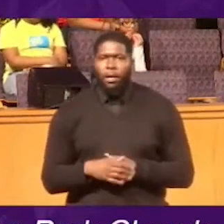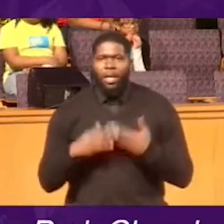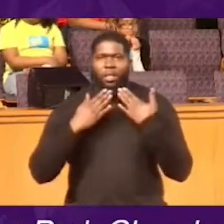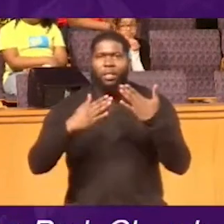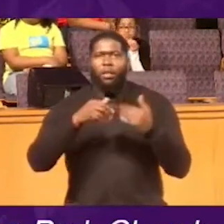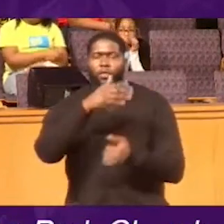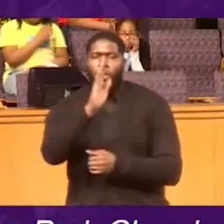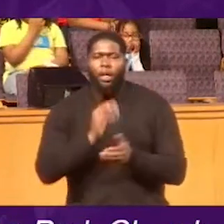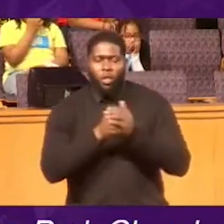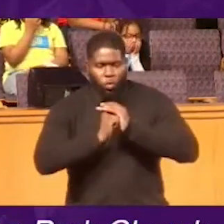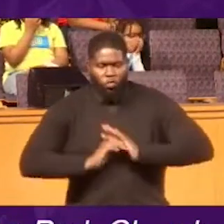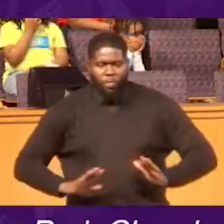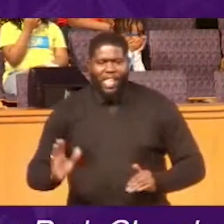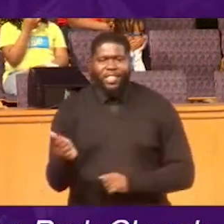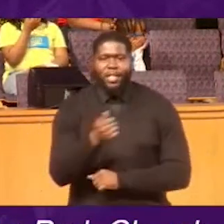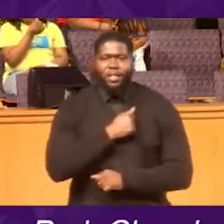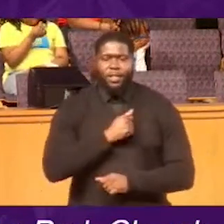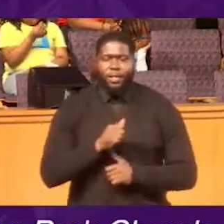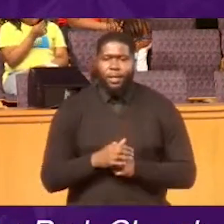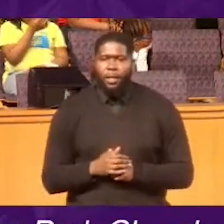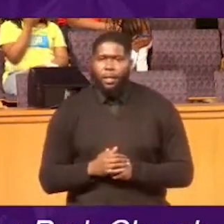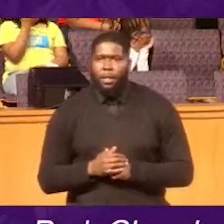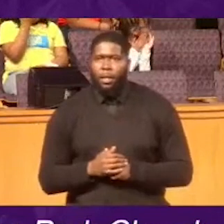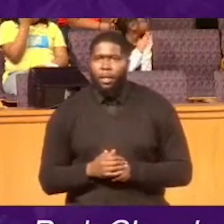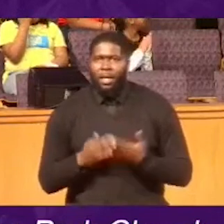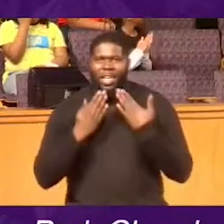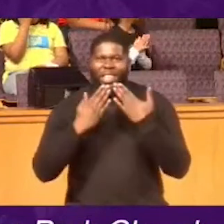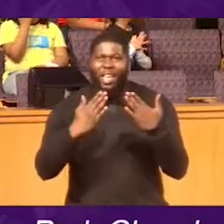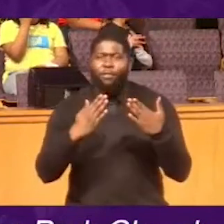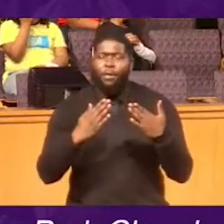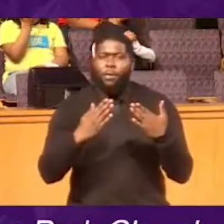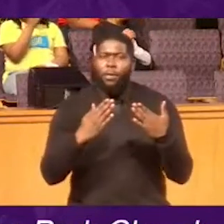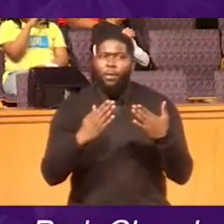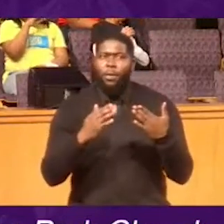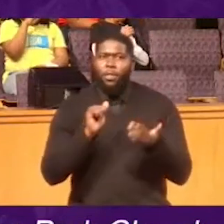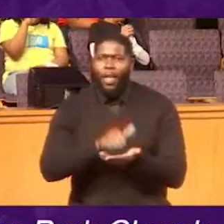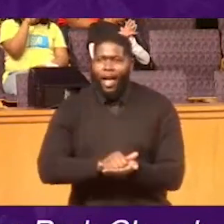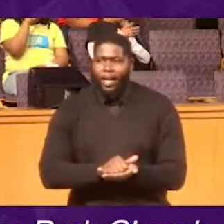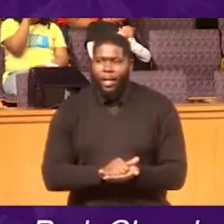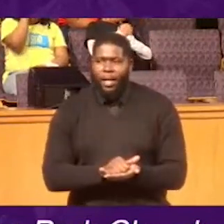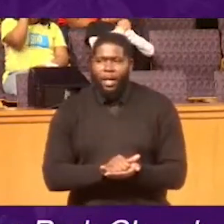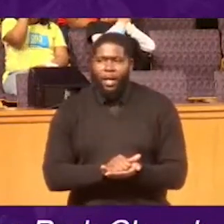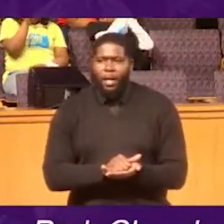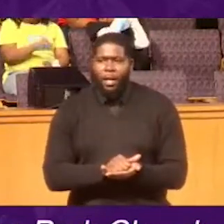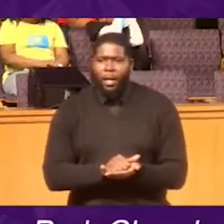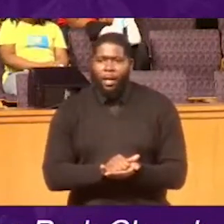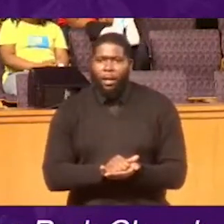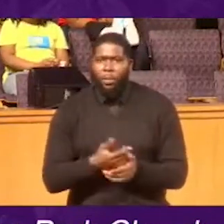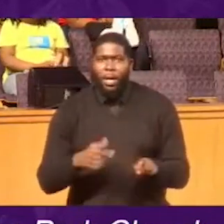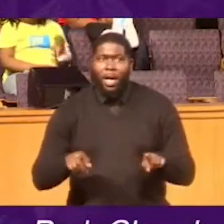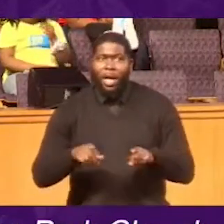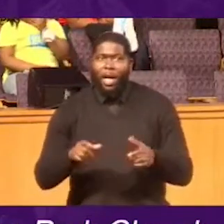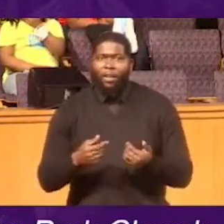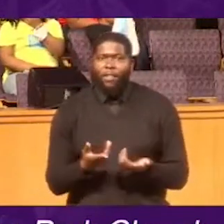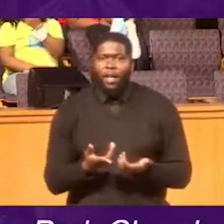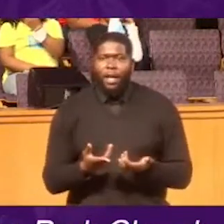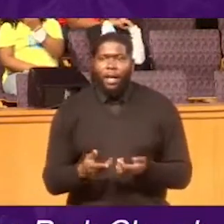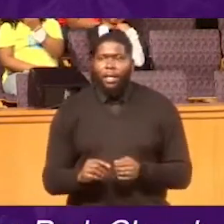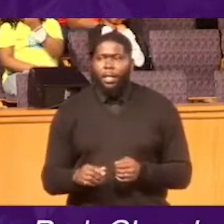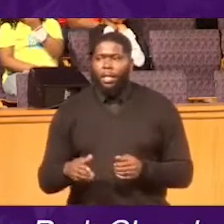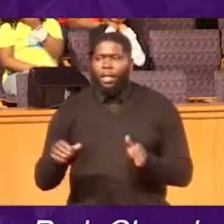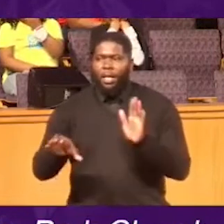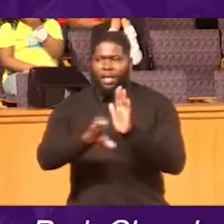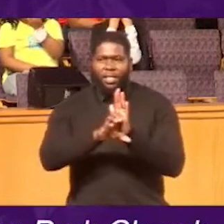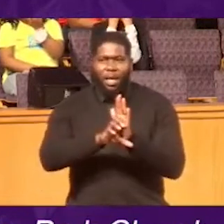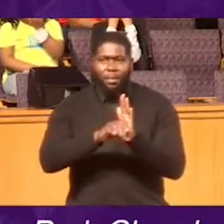Thankful, God, that you've blessed us. Thankful that we have an example in you that